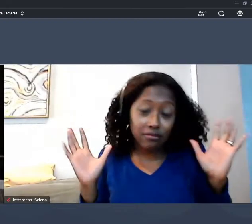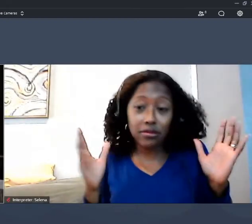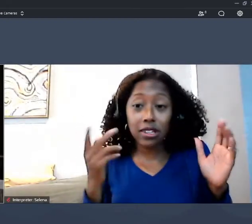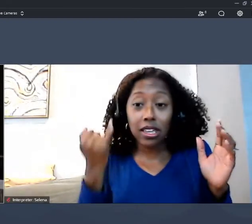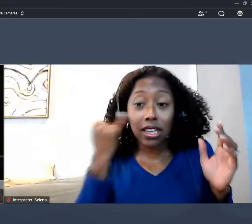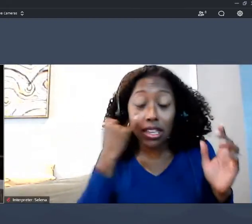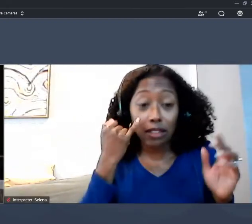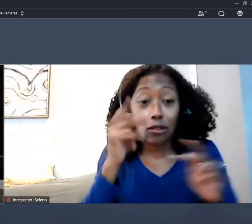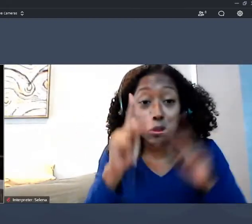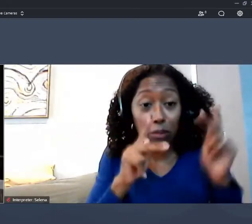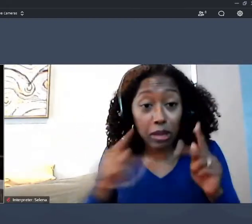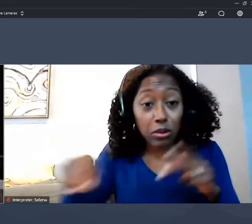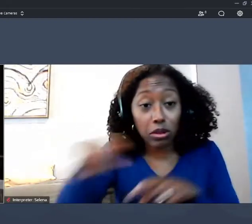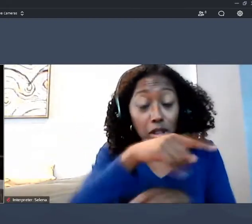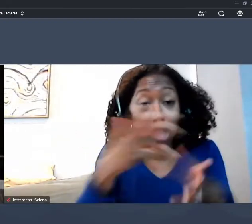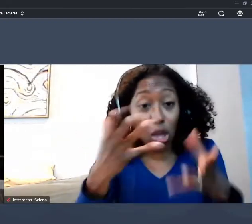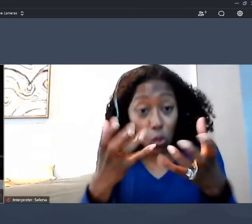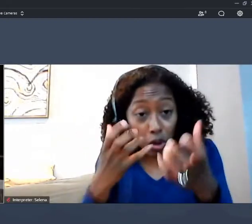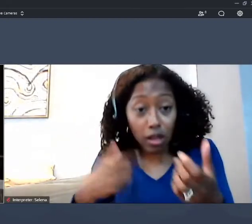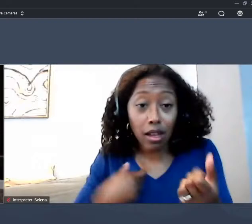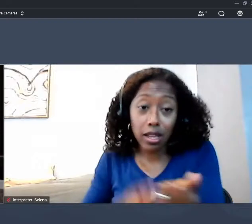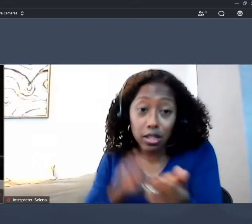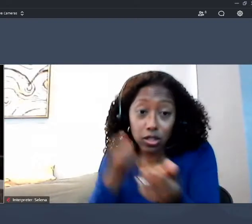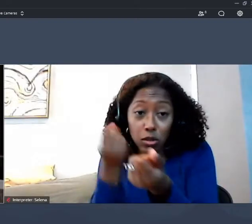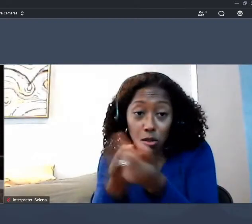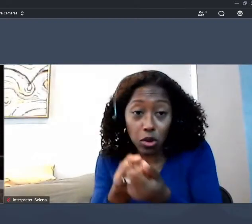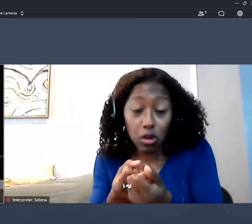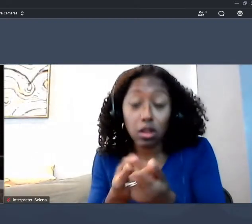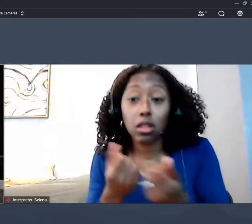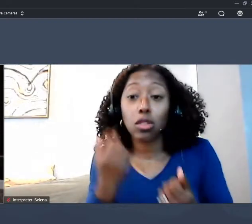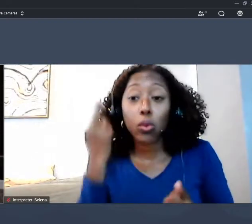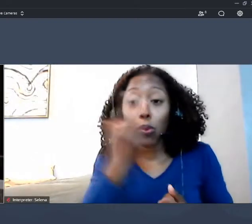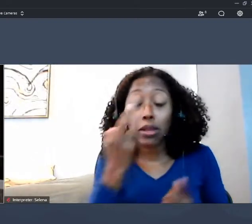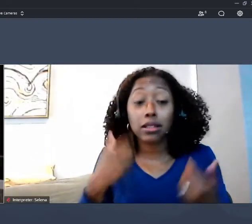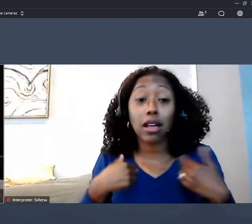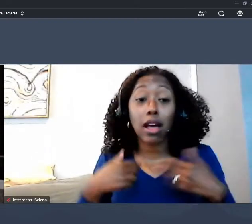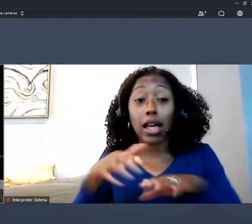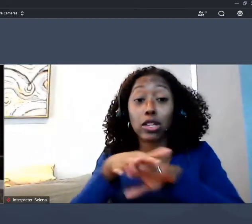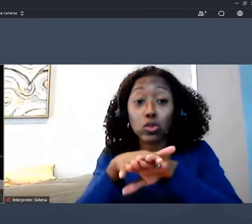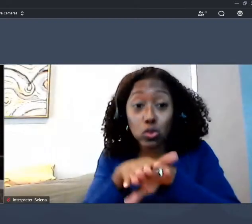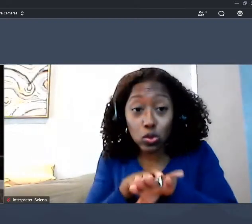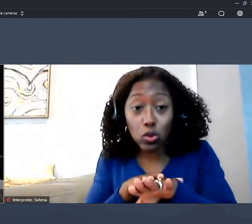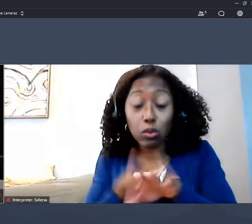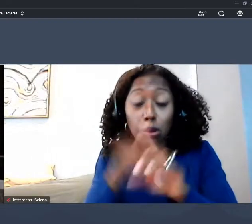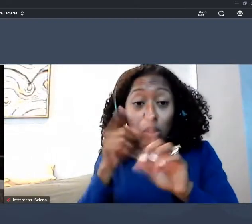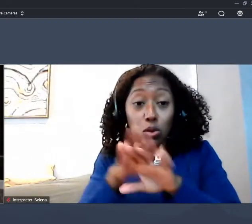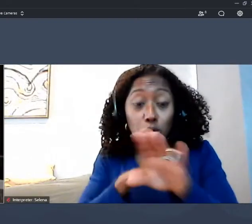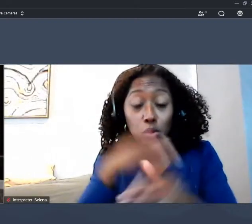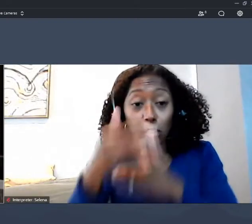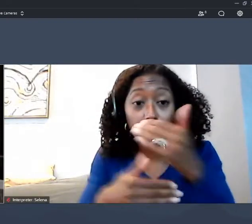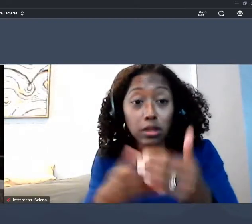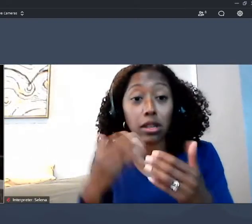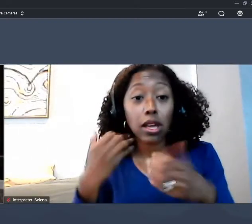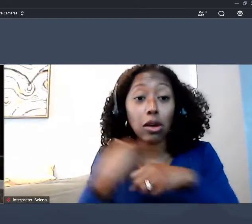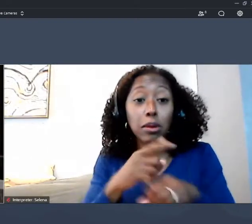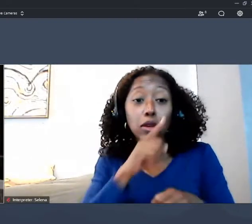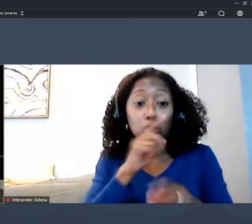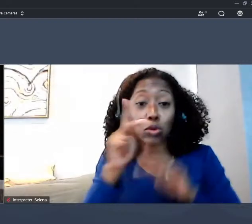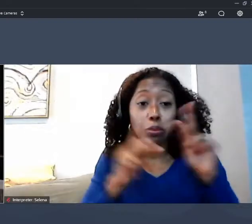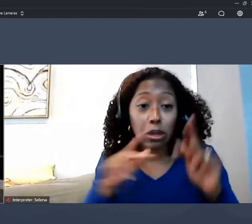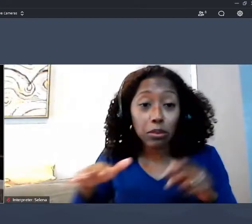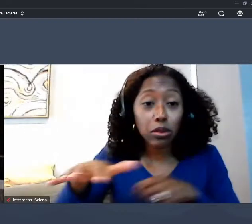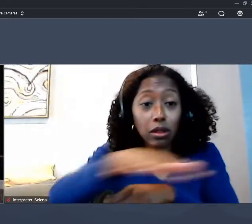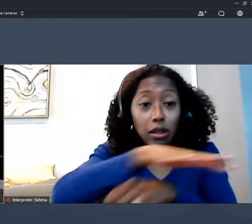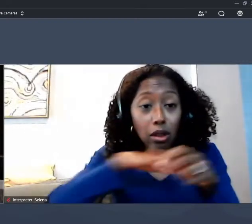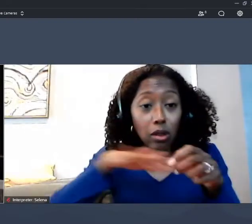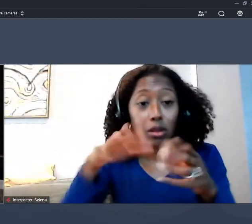I certainly support it. The only reason I was trying to slow this down is because I wanted to make sure that this is what the neighborhood wants. And